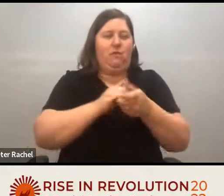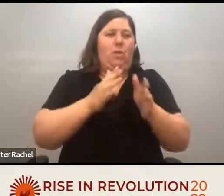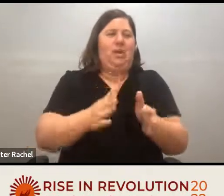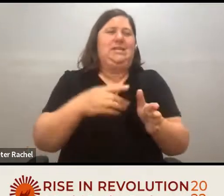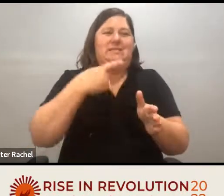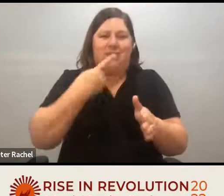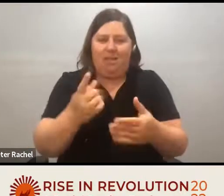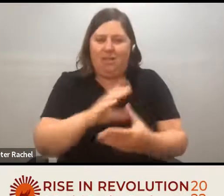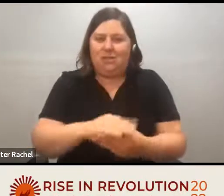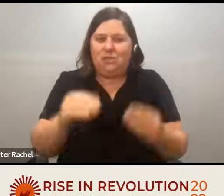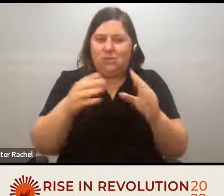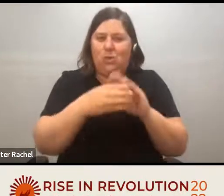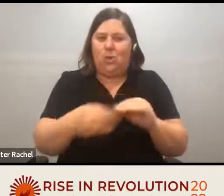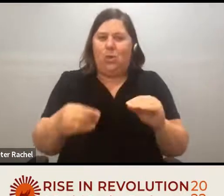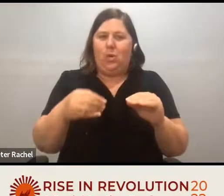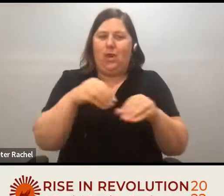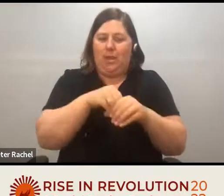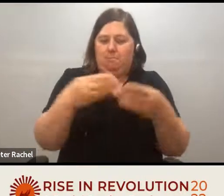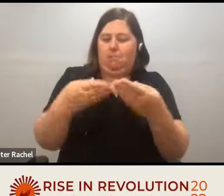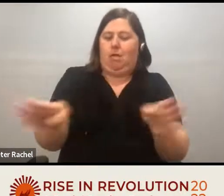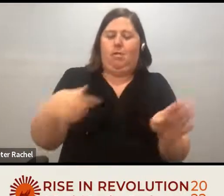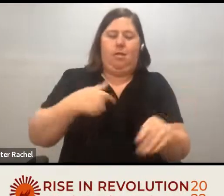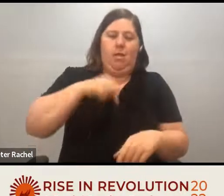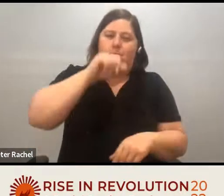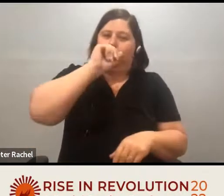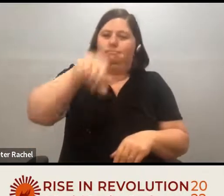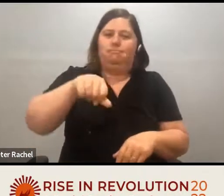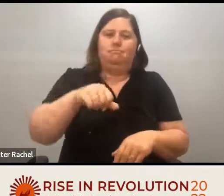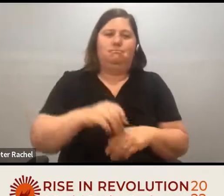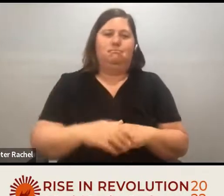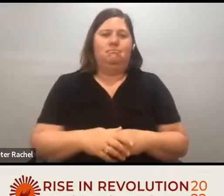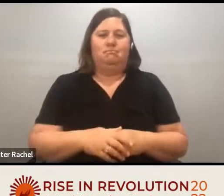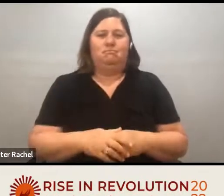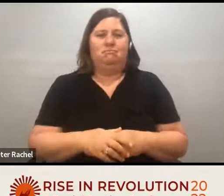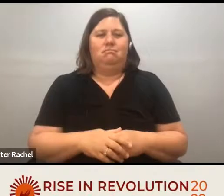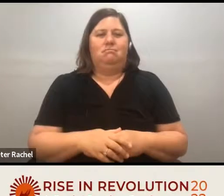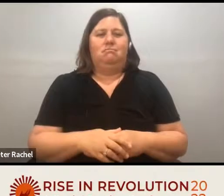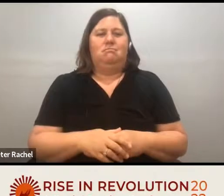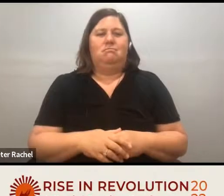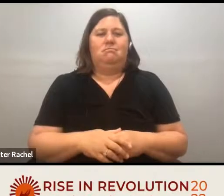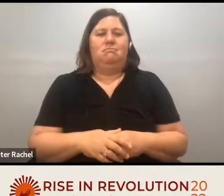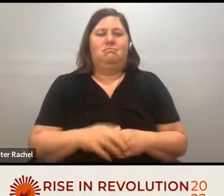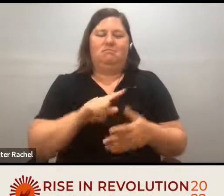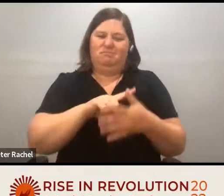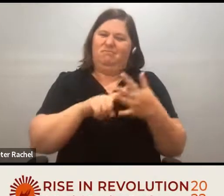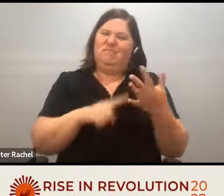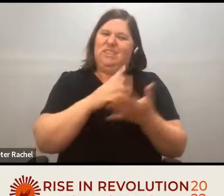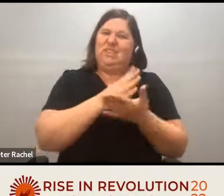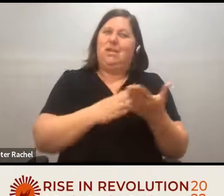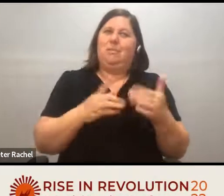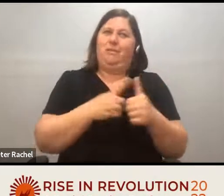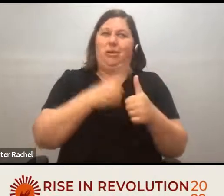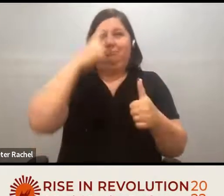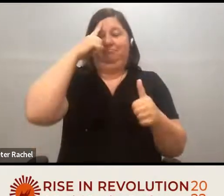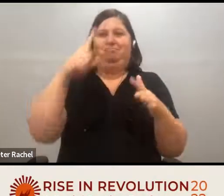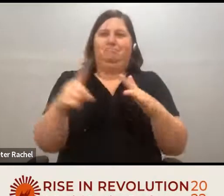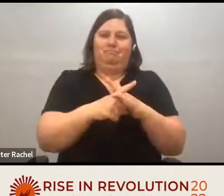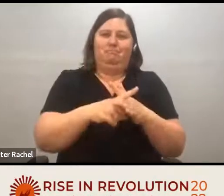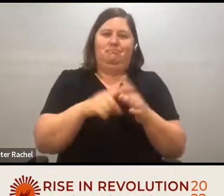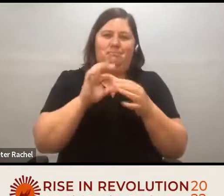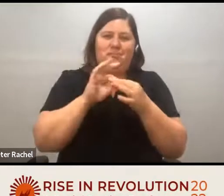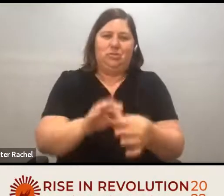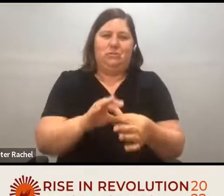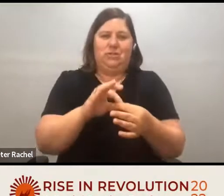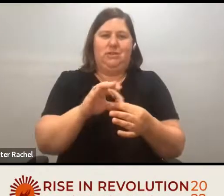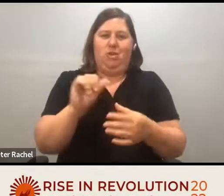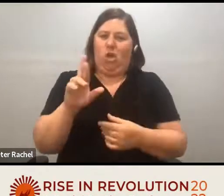story publicly. I love that, I think amazing. Those are some of the first things that come to mind in terms of the ways that